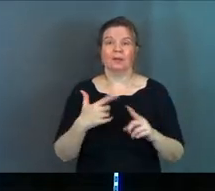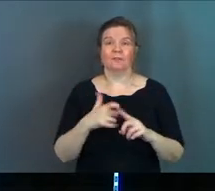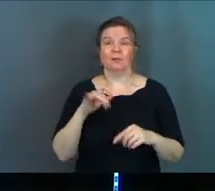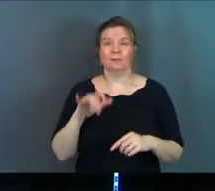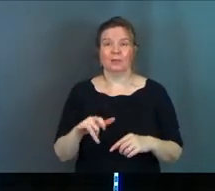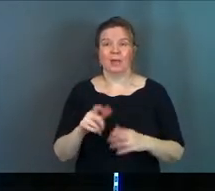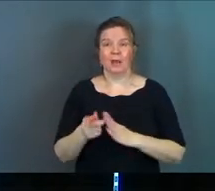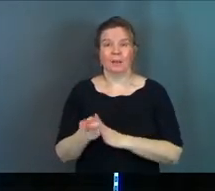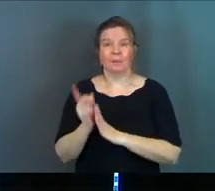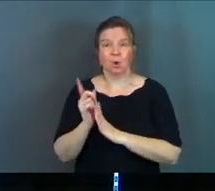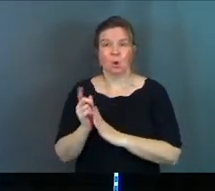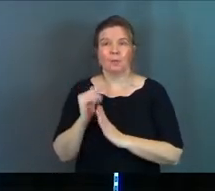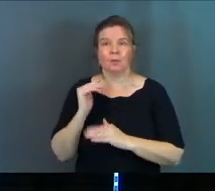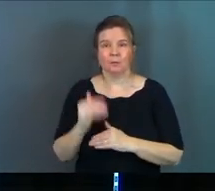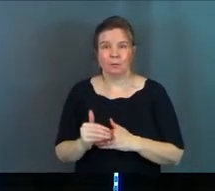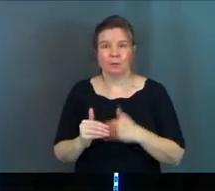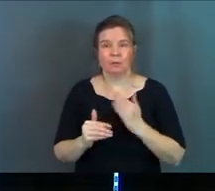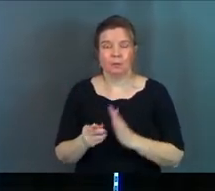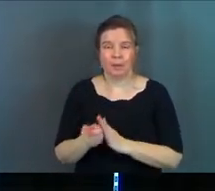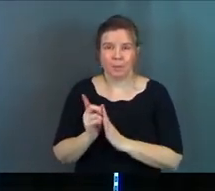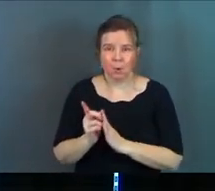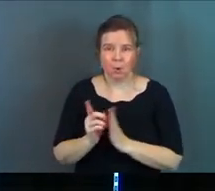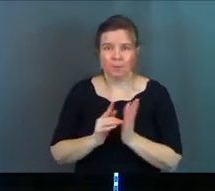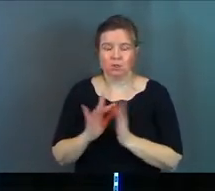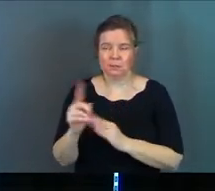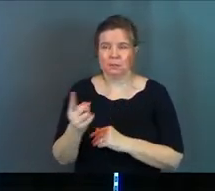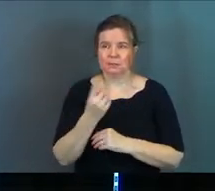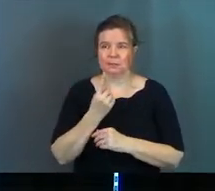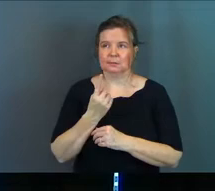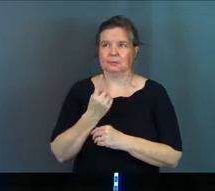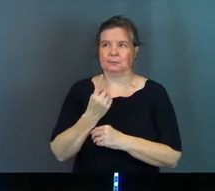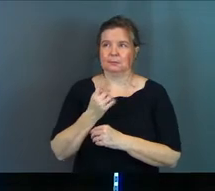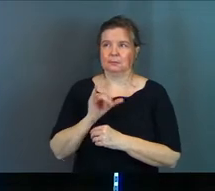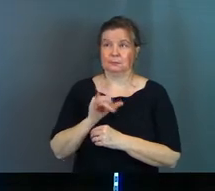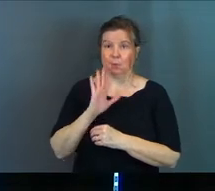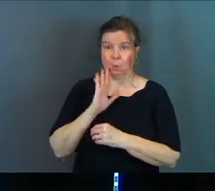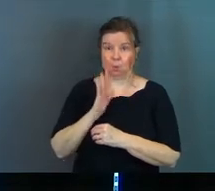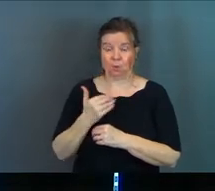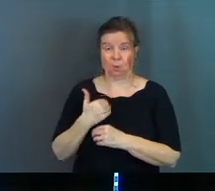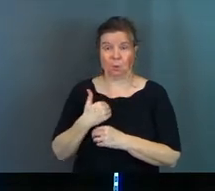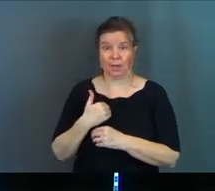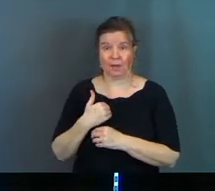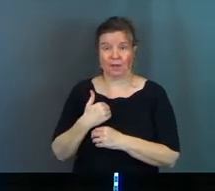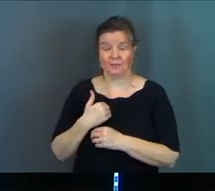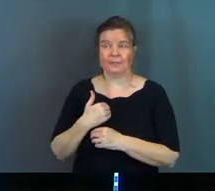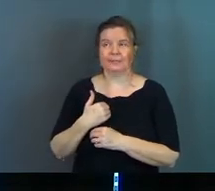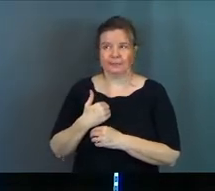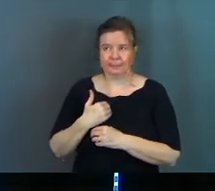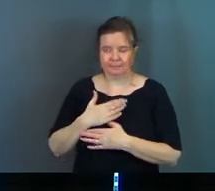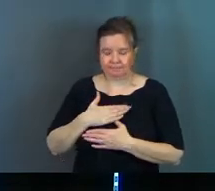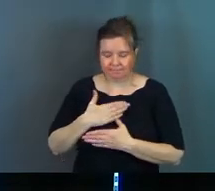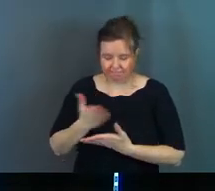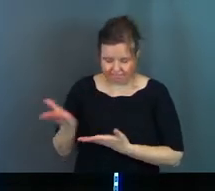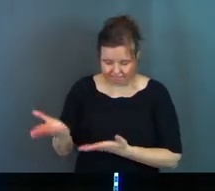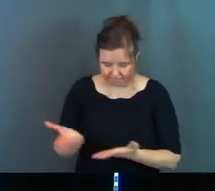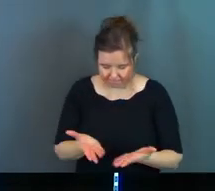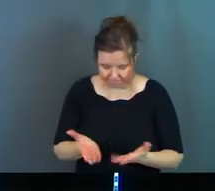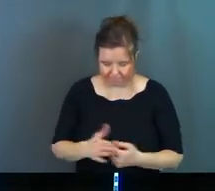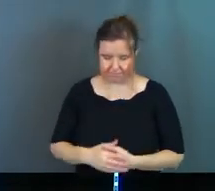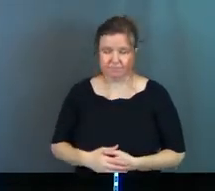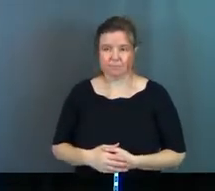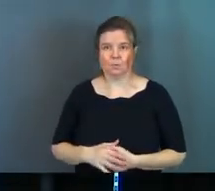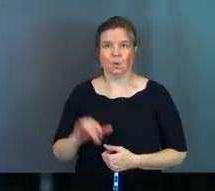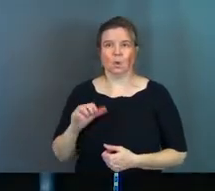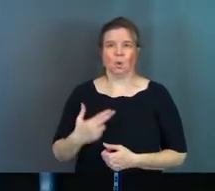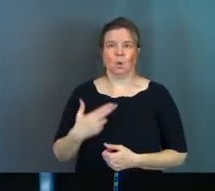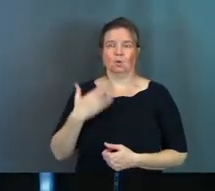to that moment by moment, Jesus coming and speaking to you. And will you have that receptive heart that that pastor had?